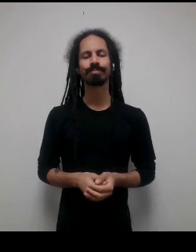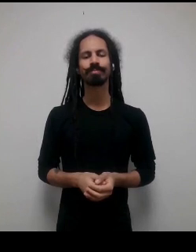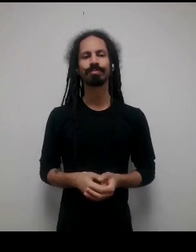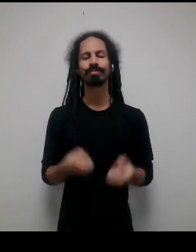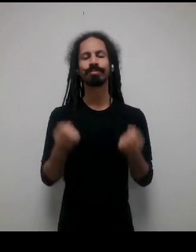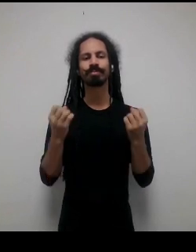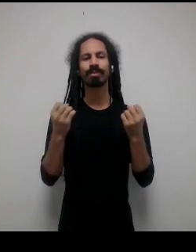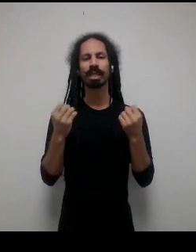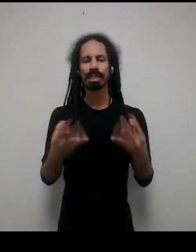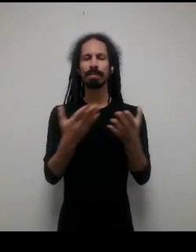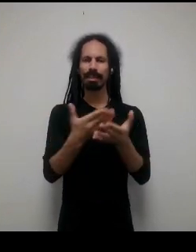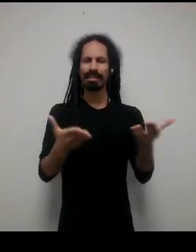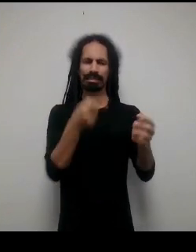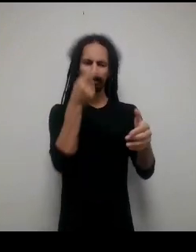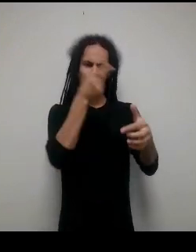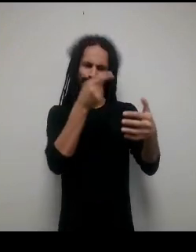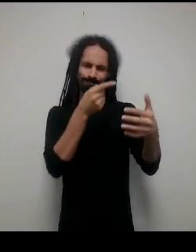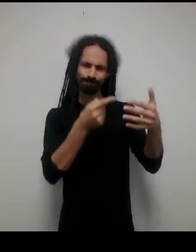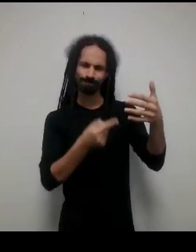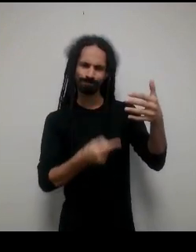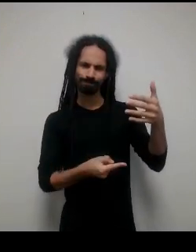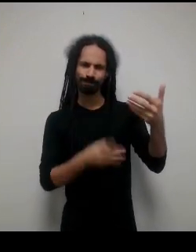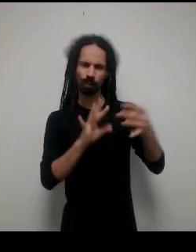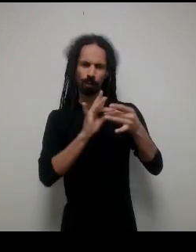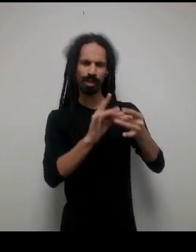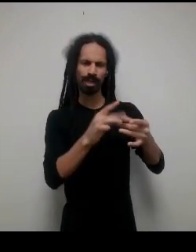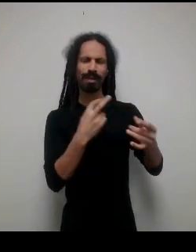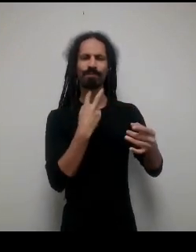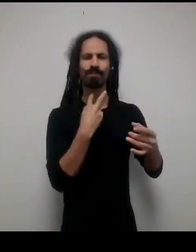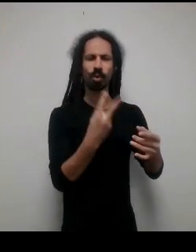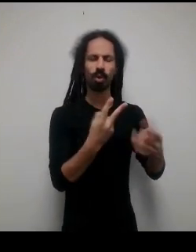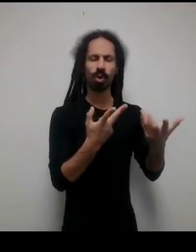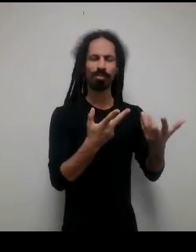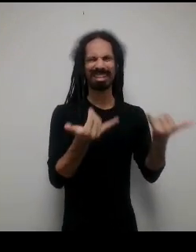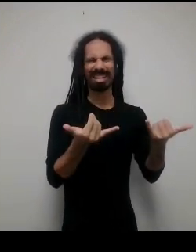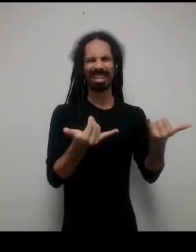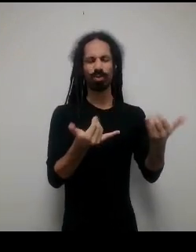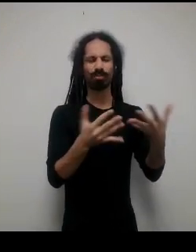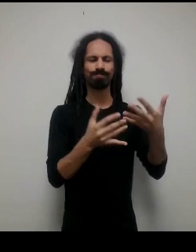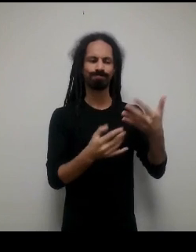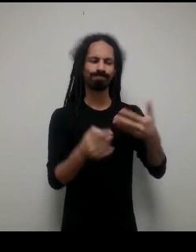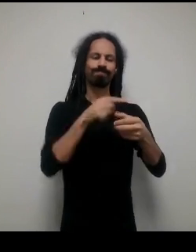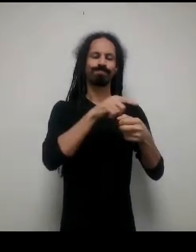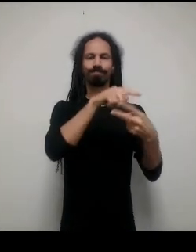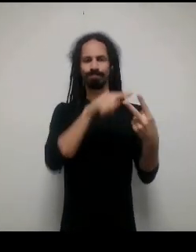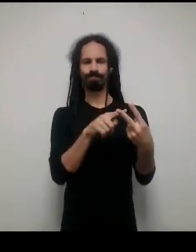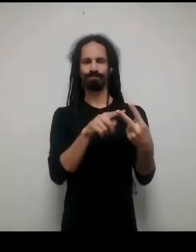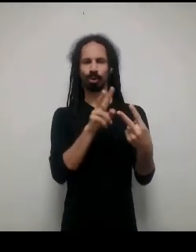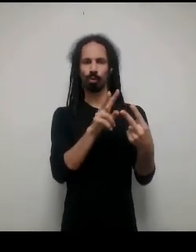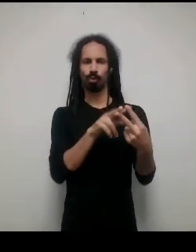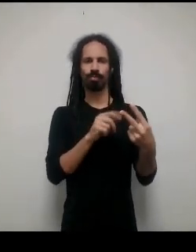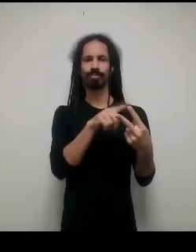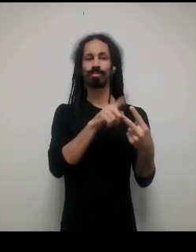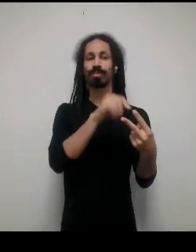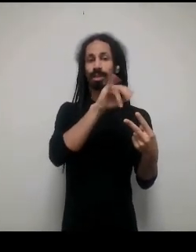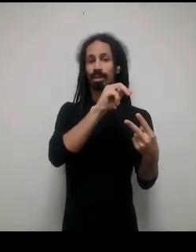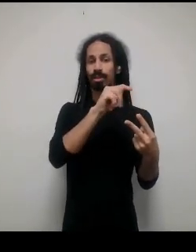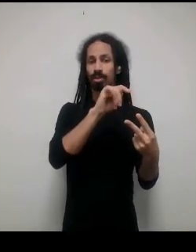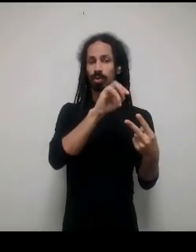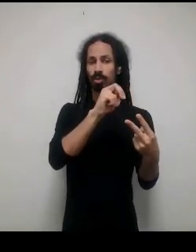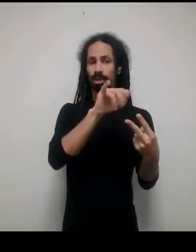vocal elements, but for today, we're going to focus on two: intonation and pace. Intonation is how the pitch of your